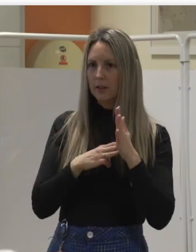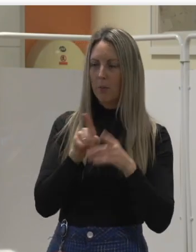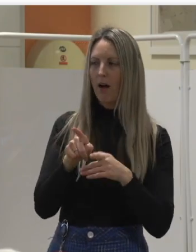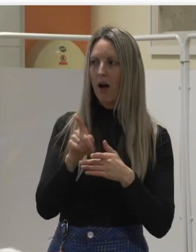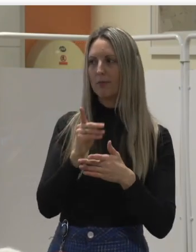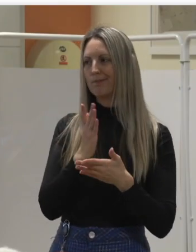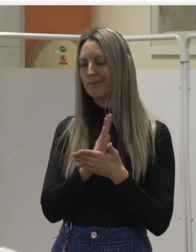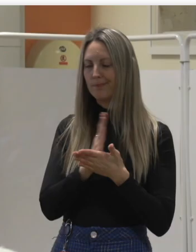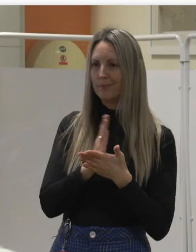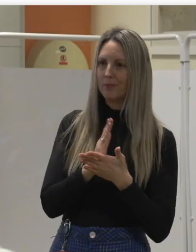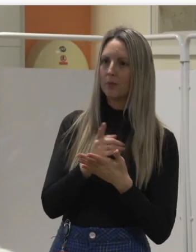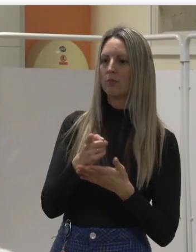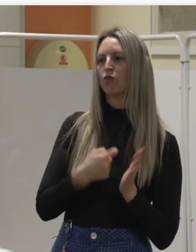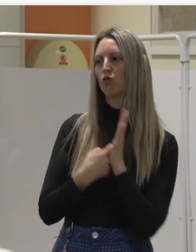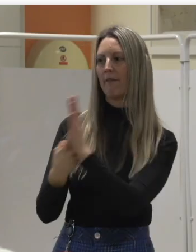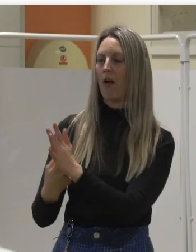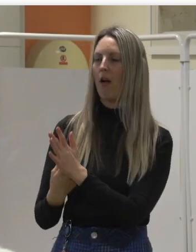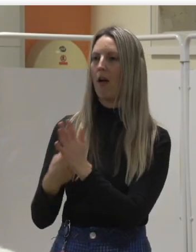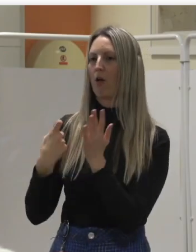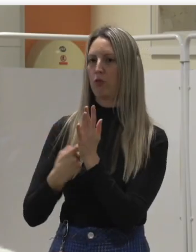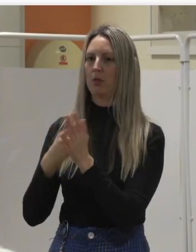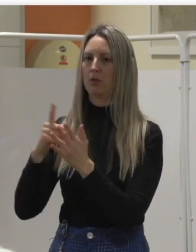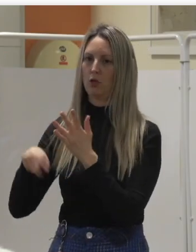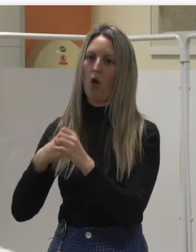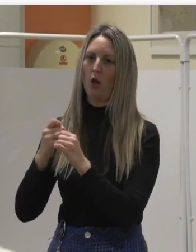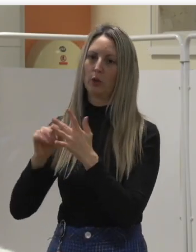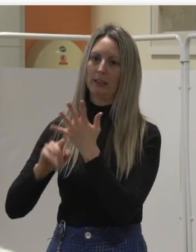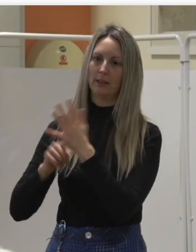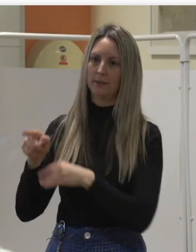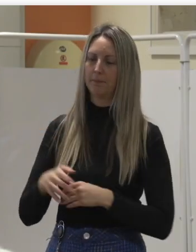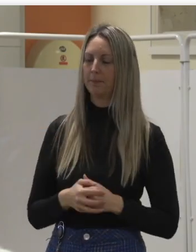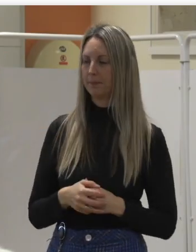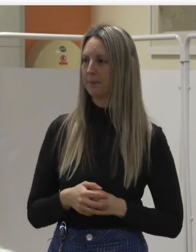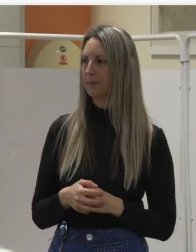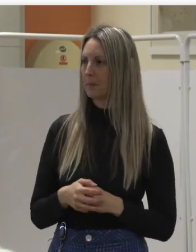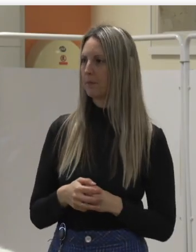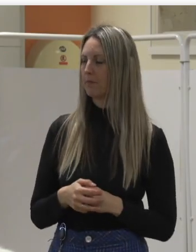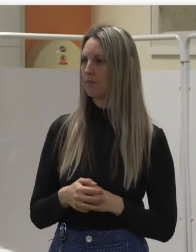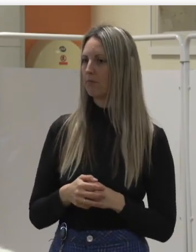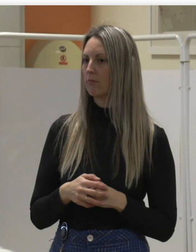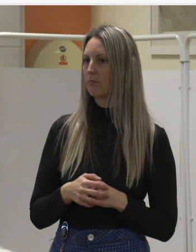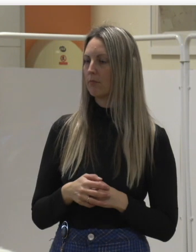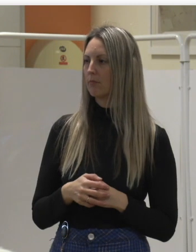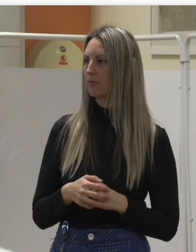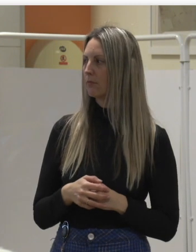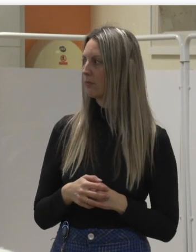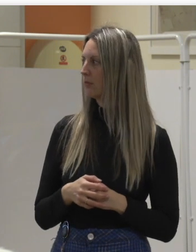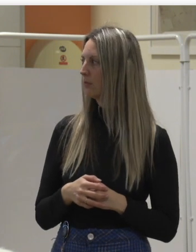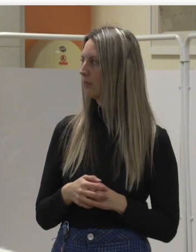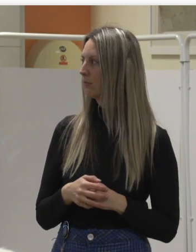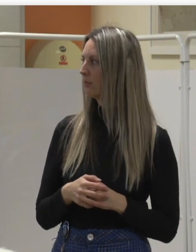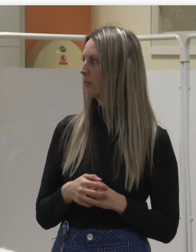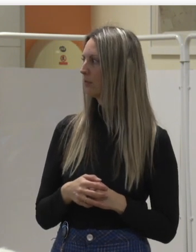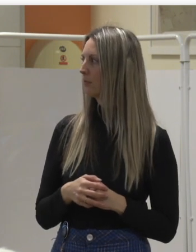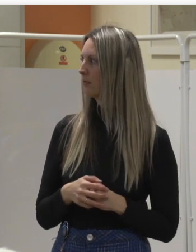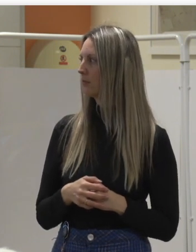something serious going on, so they refer us. Are they able to make a diagnosis? Yes, they are able to make a diagnosis.